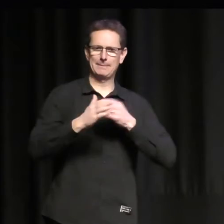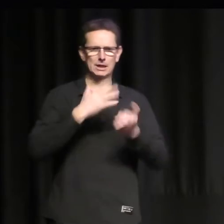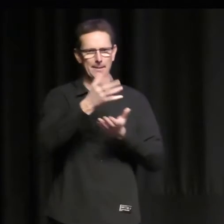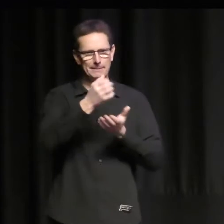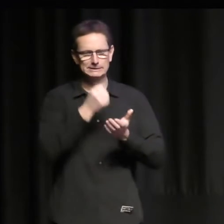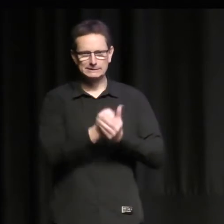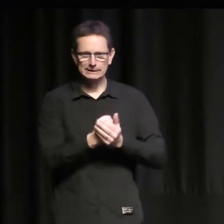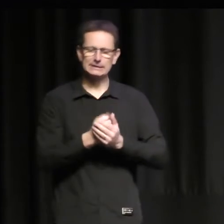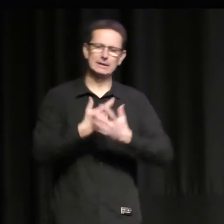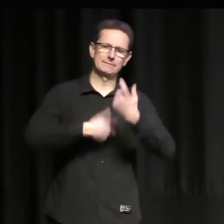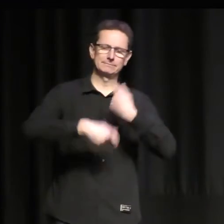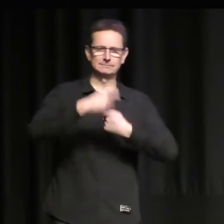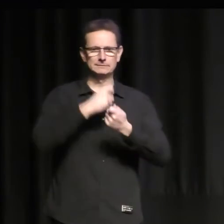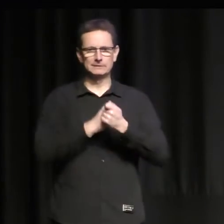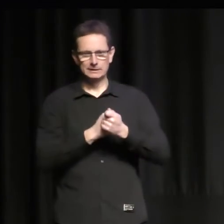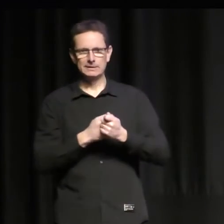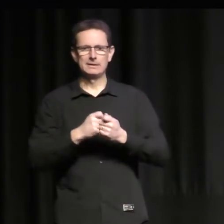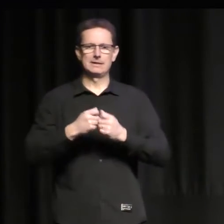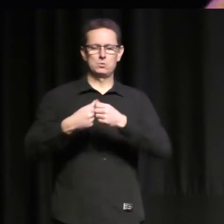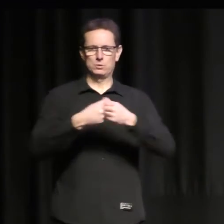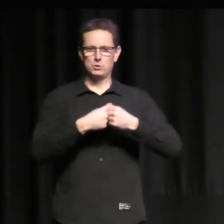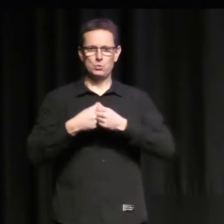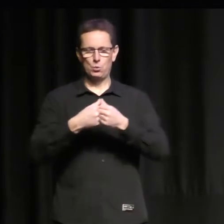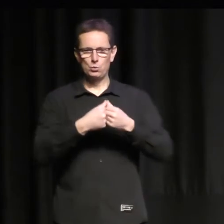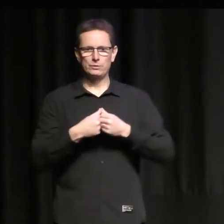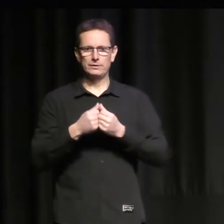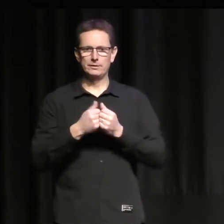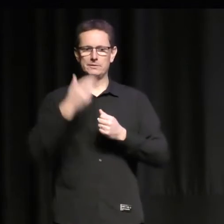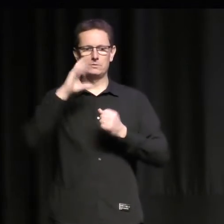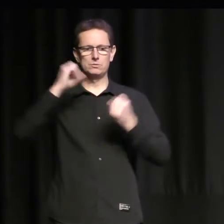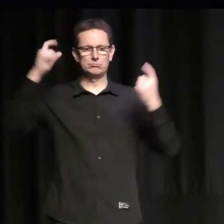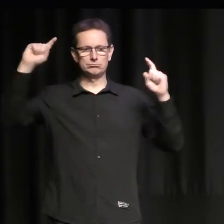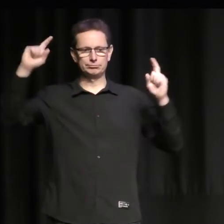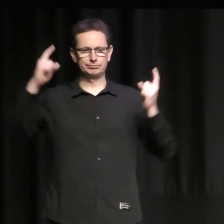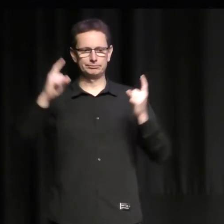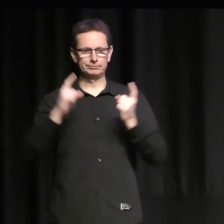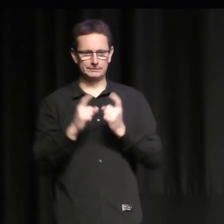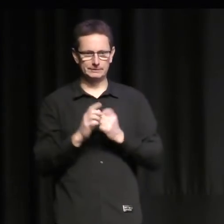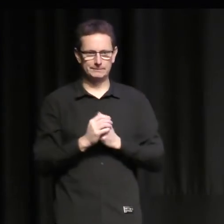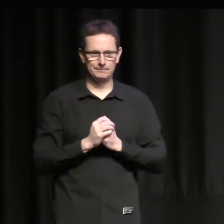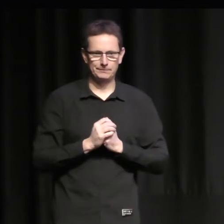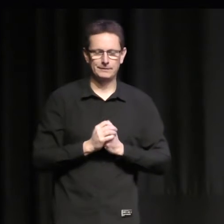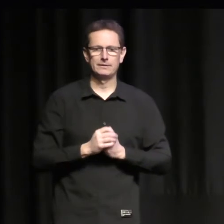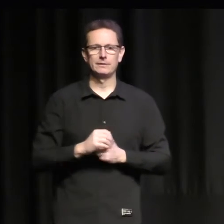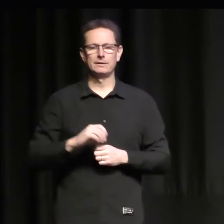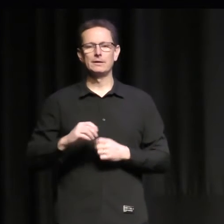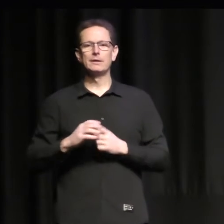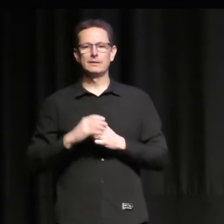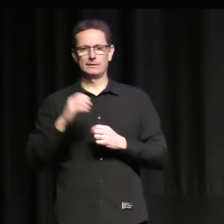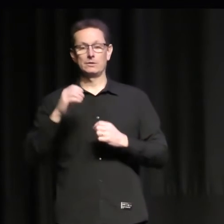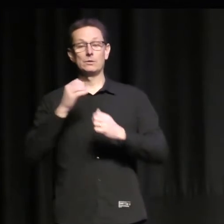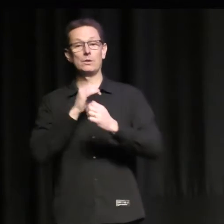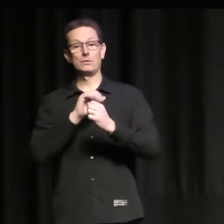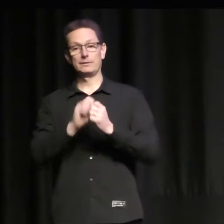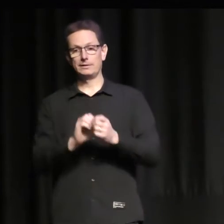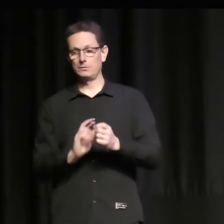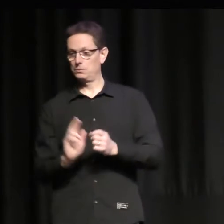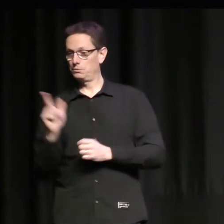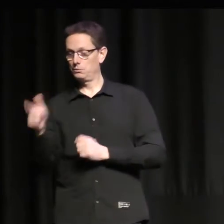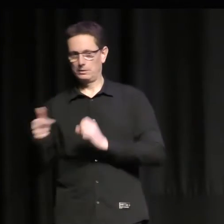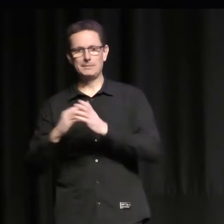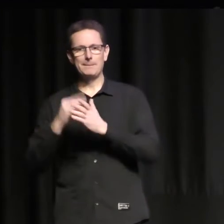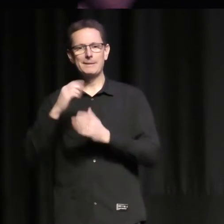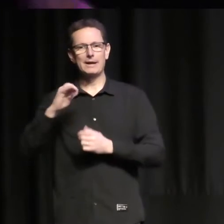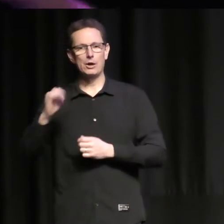unions, shrinking everywhere and being tipped downwards in many cases into the precariat. And besides